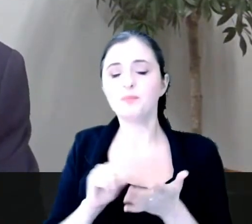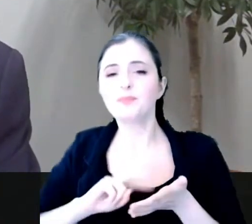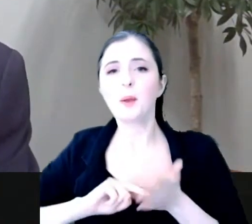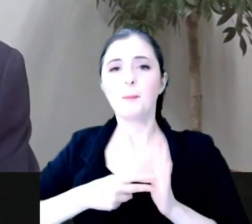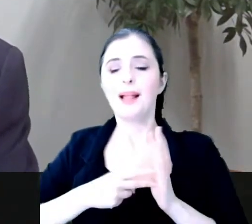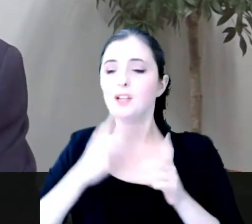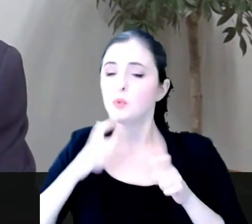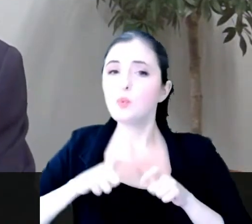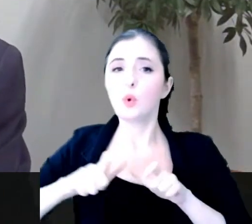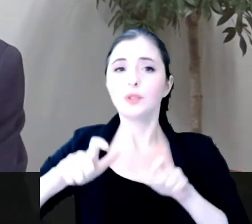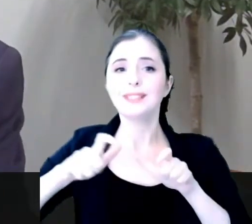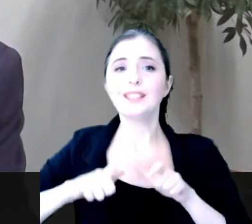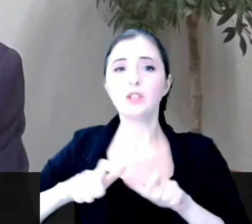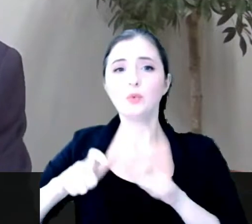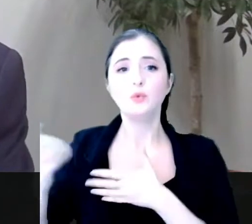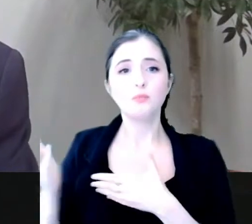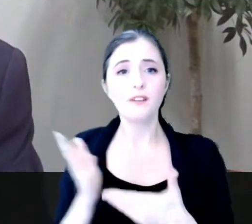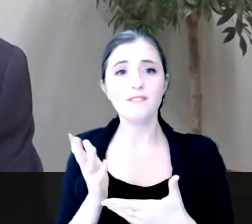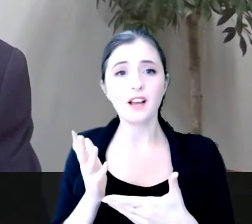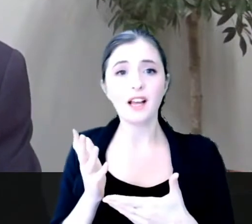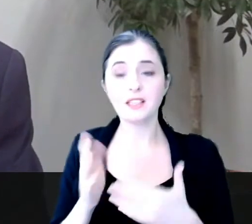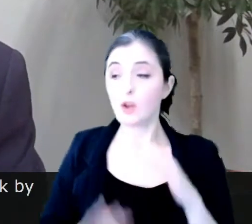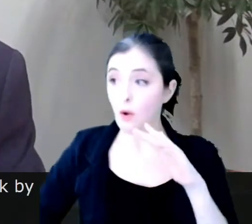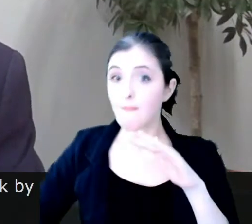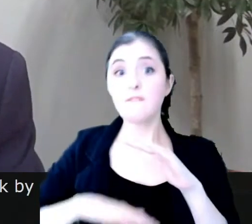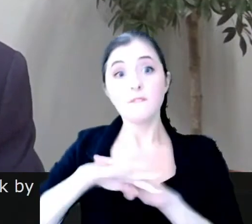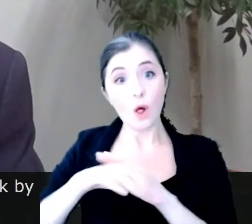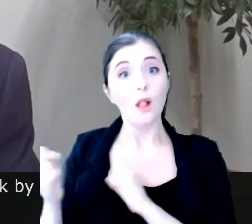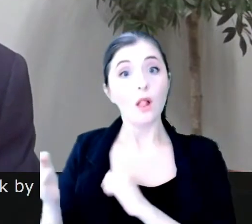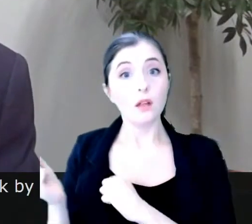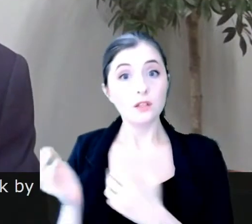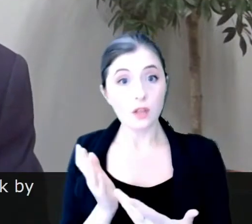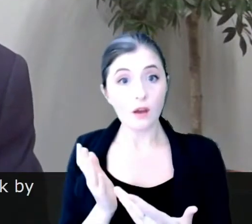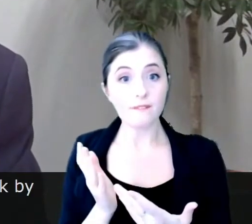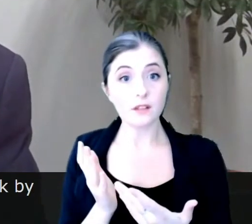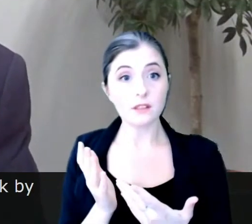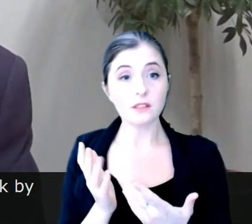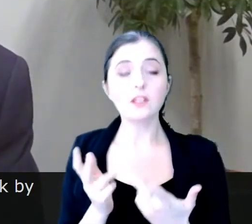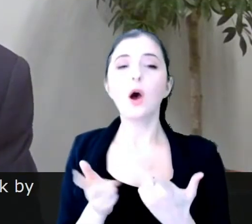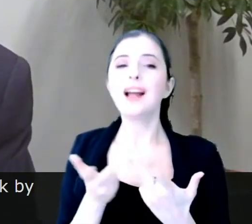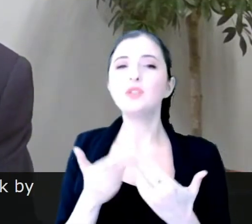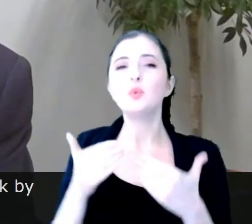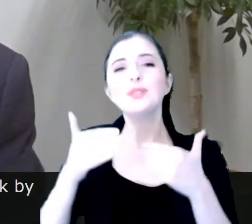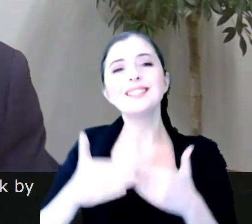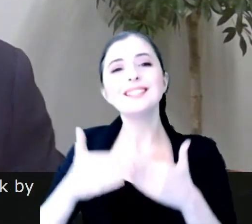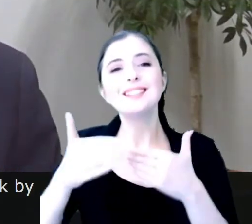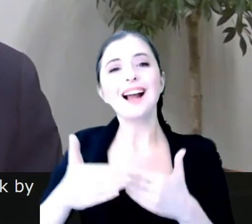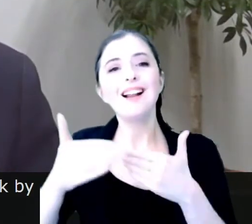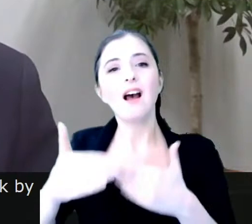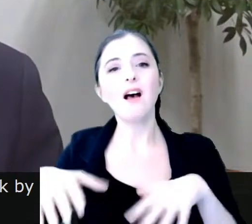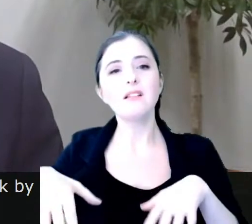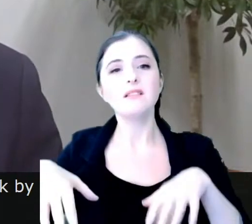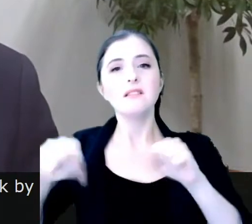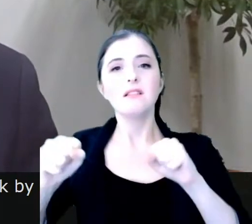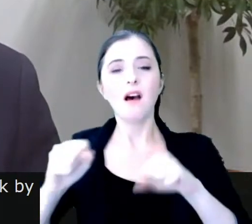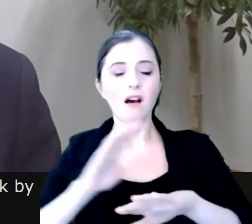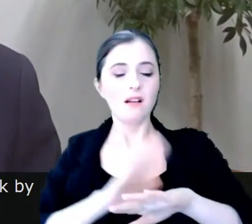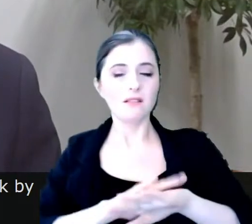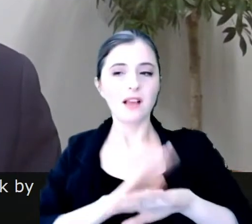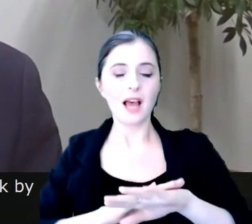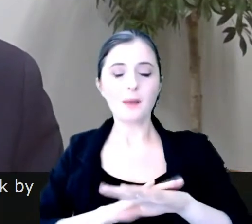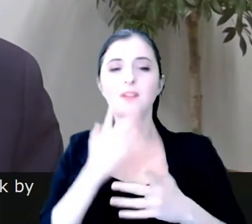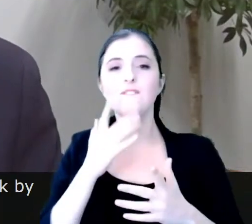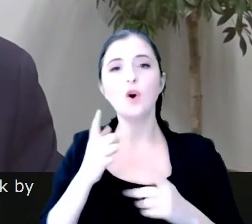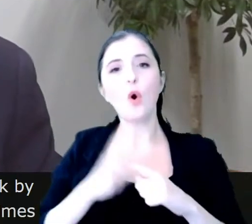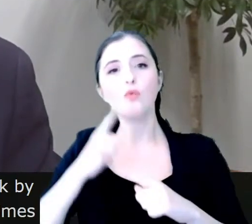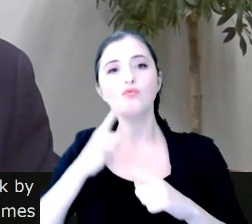a full transport service and to stagger start times for rush hour and close times for rush